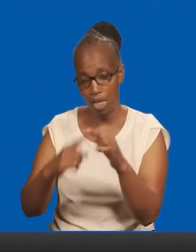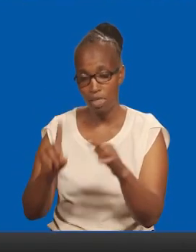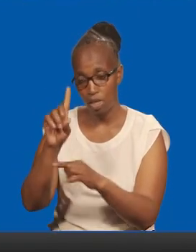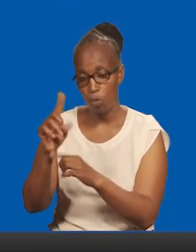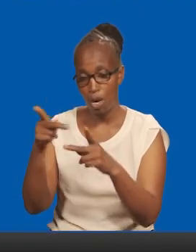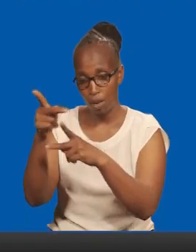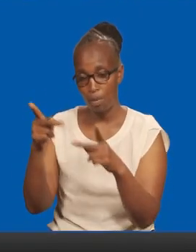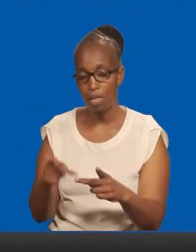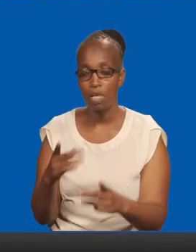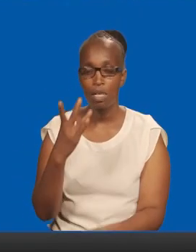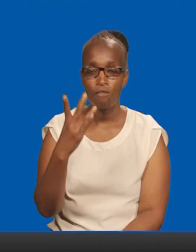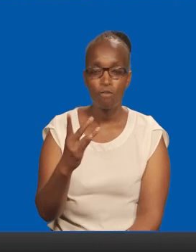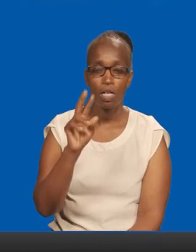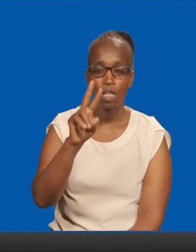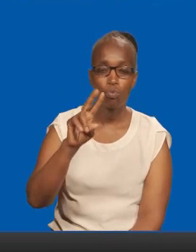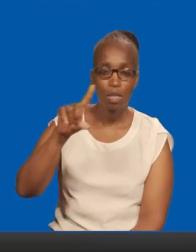one station.